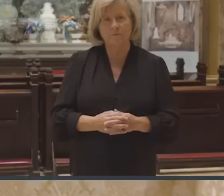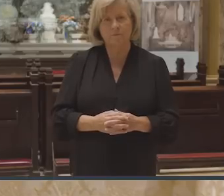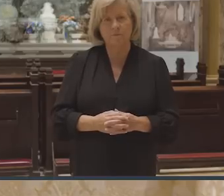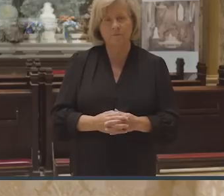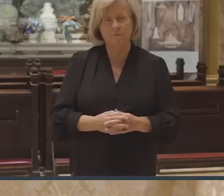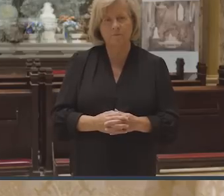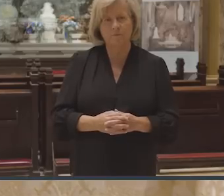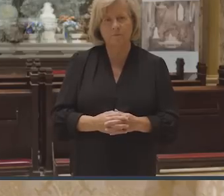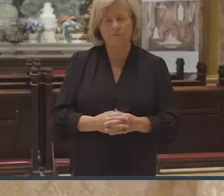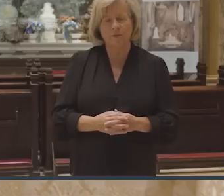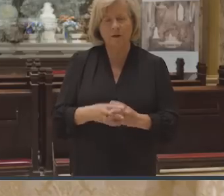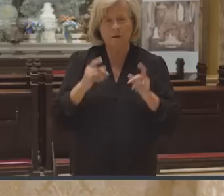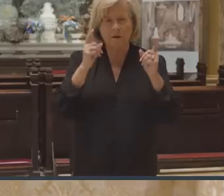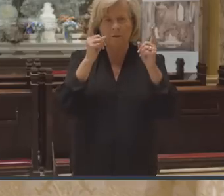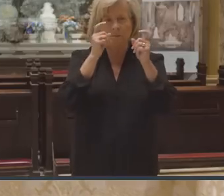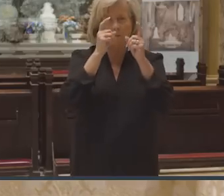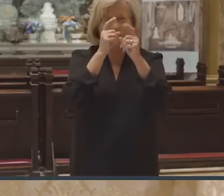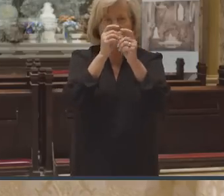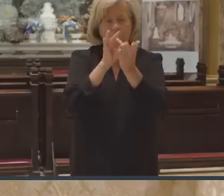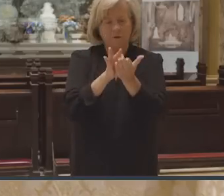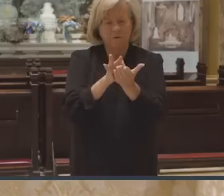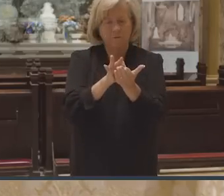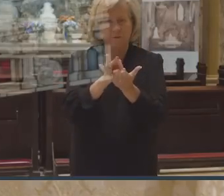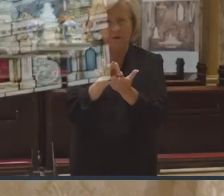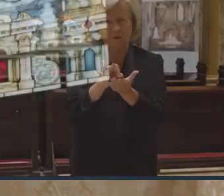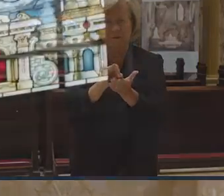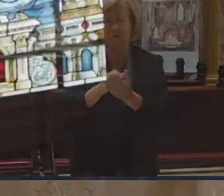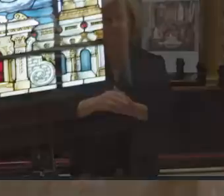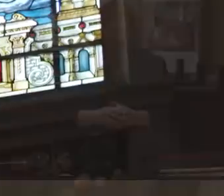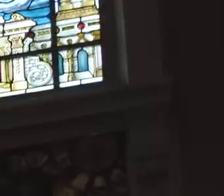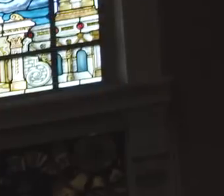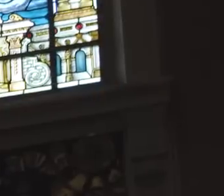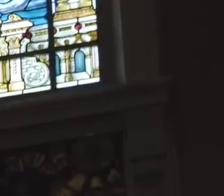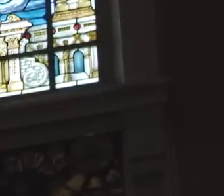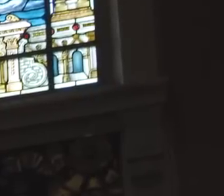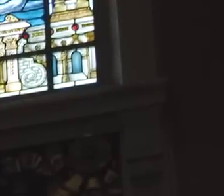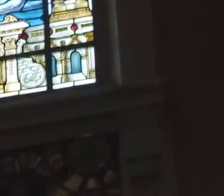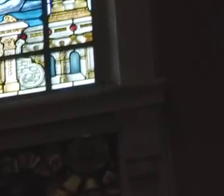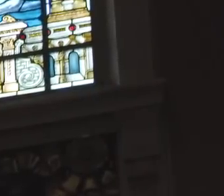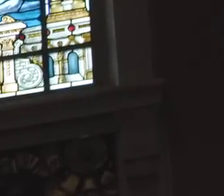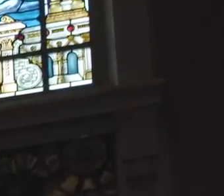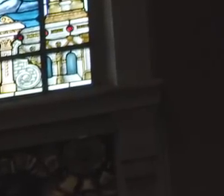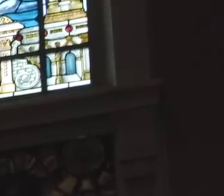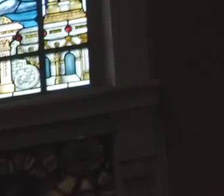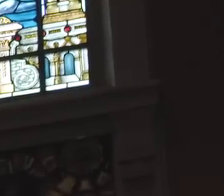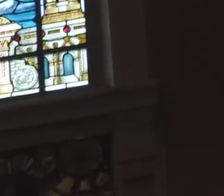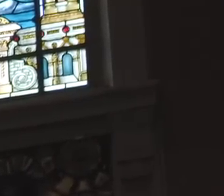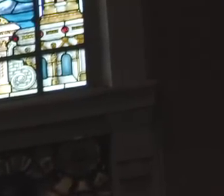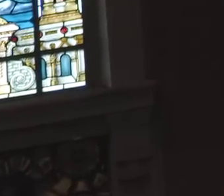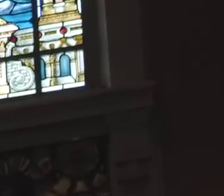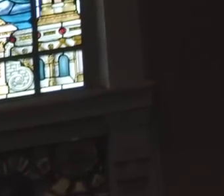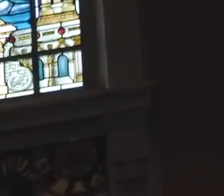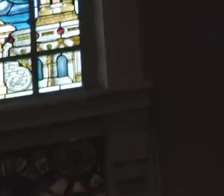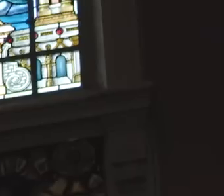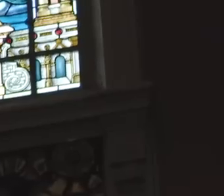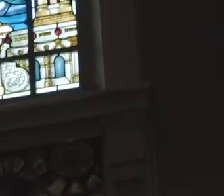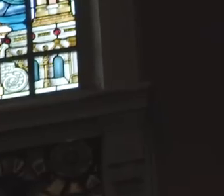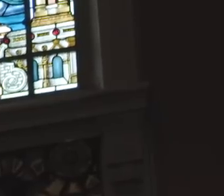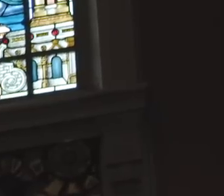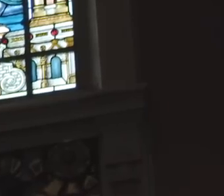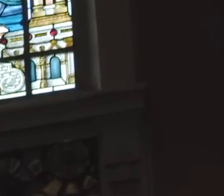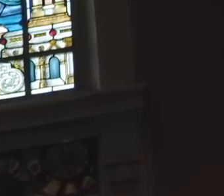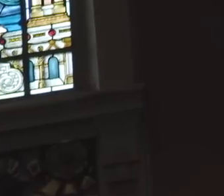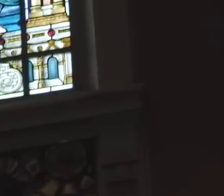THE MYSTERY OF FAITH FAITH WHEN WE EAT THIS BREAD AND